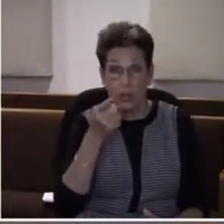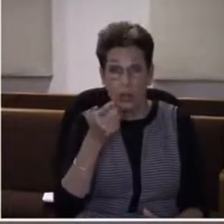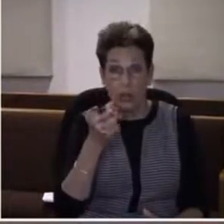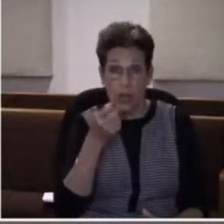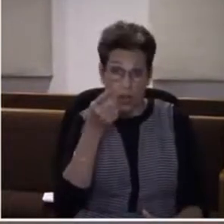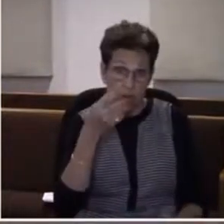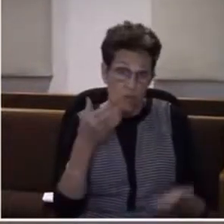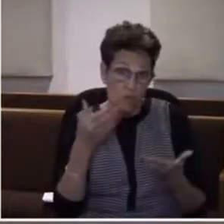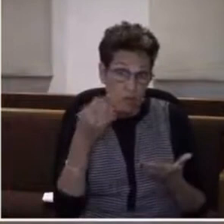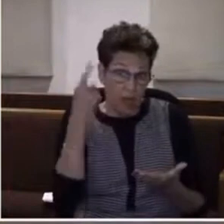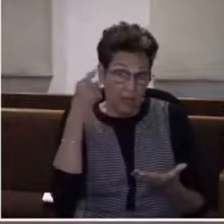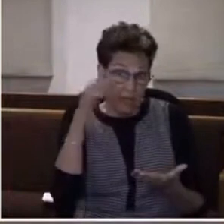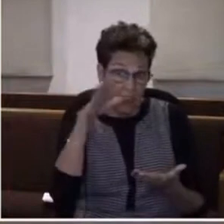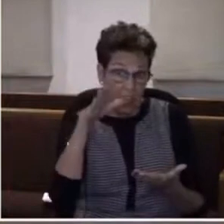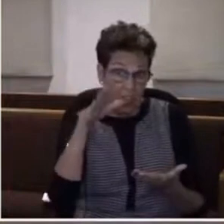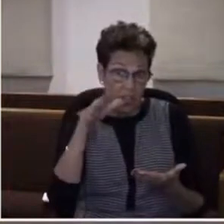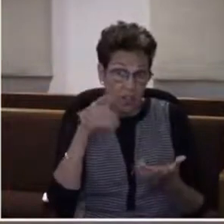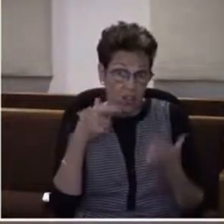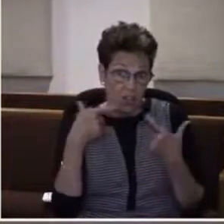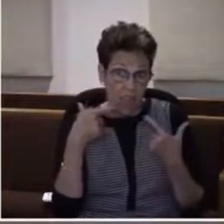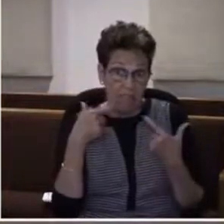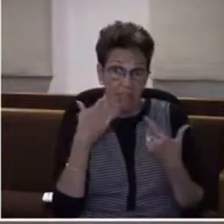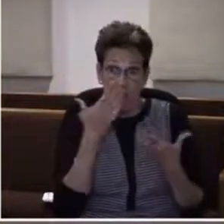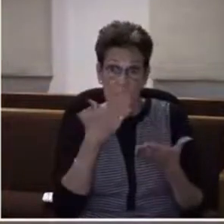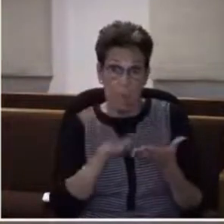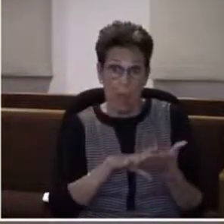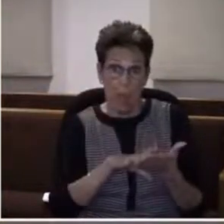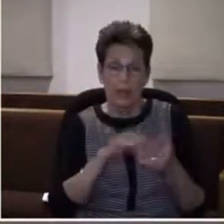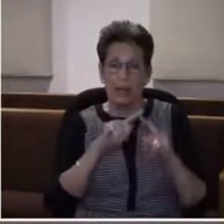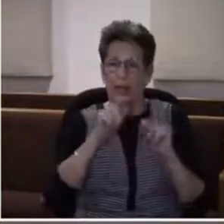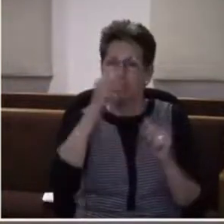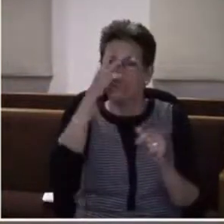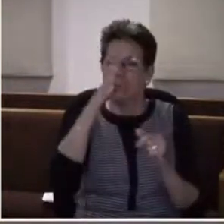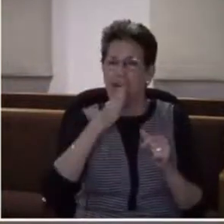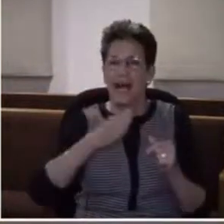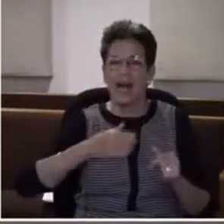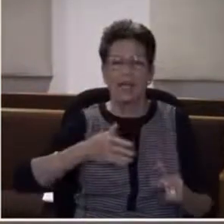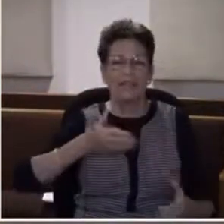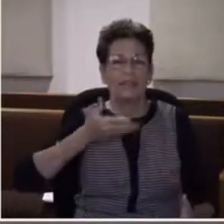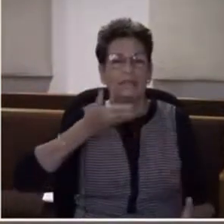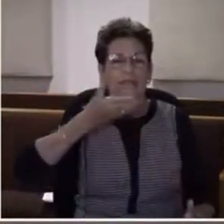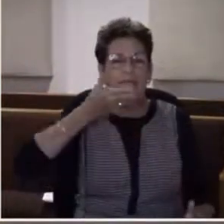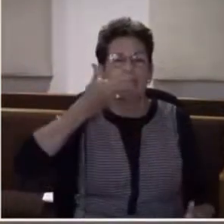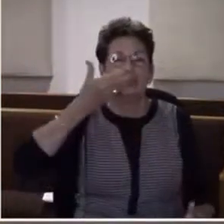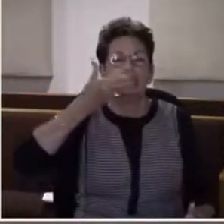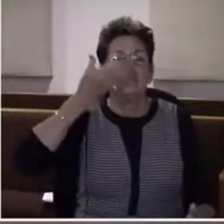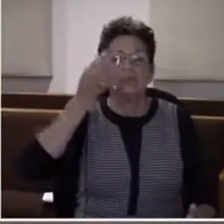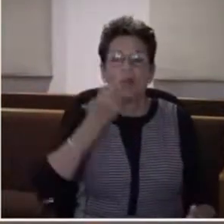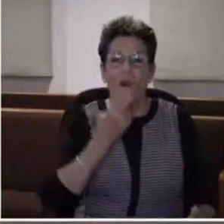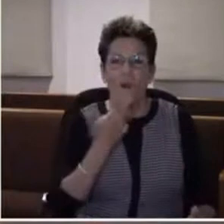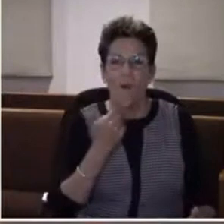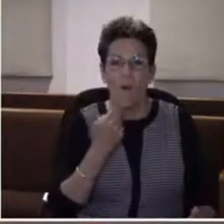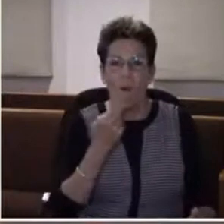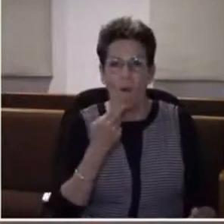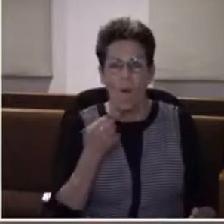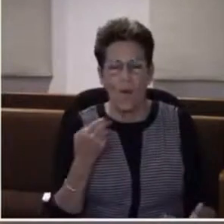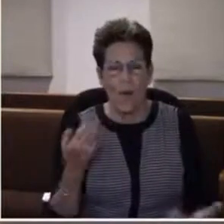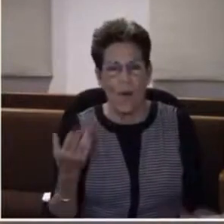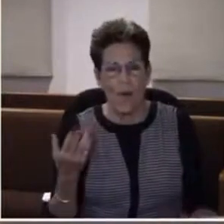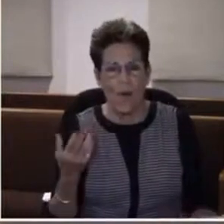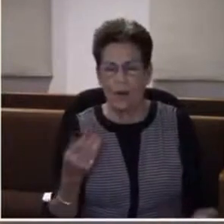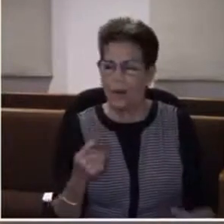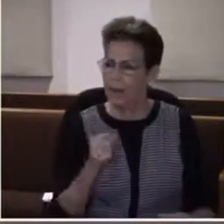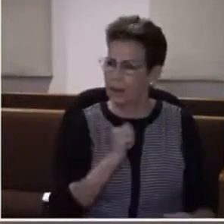might think your life smells sour, but God may smell sweet. What do you mean by that,